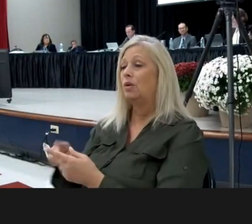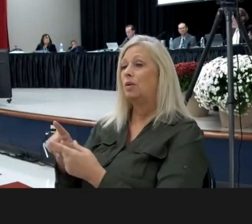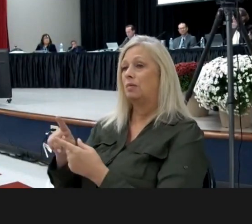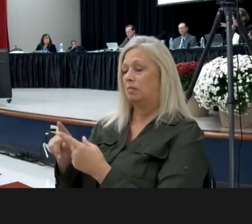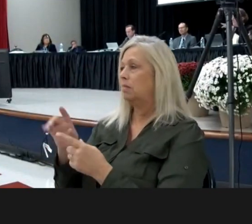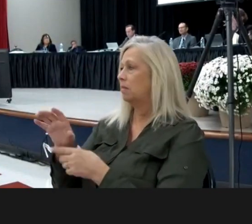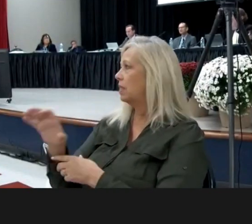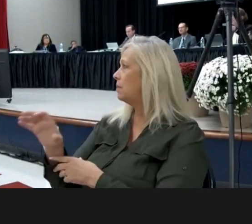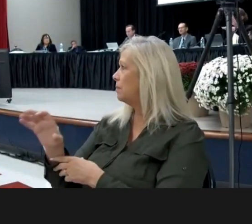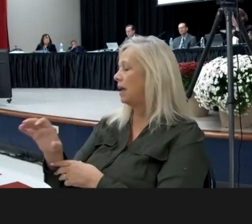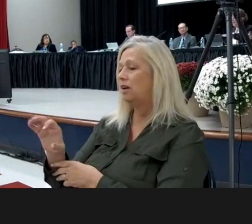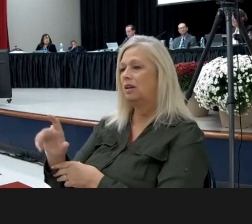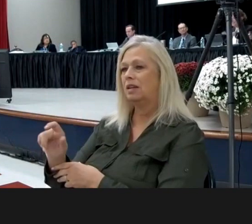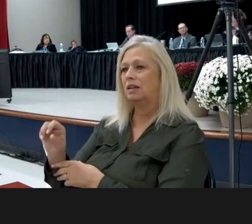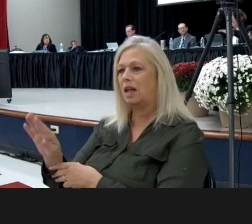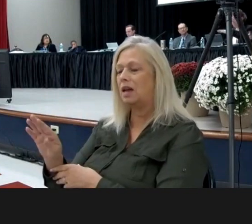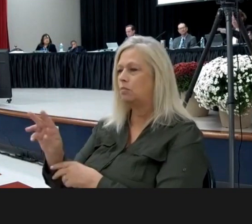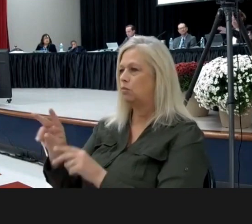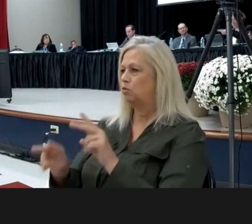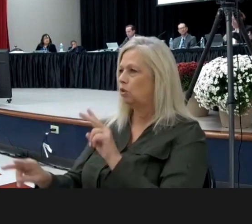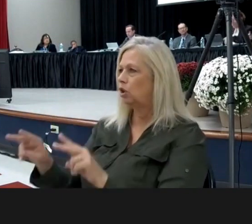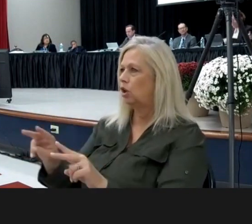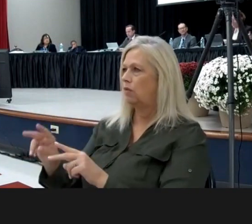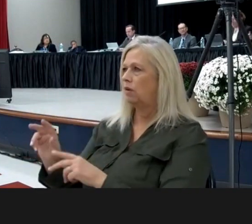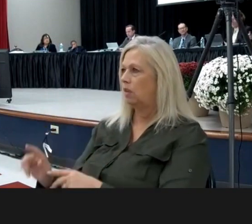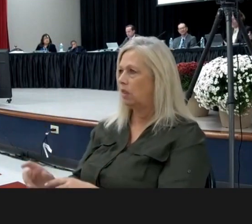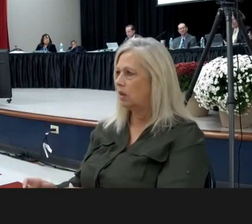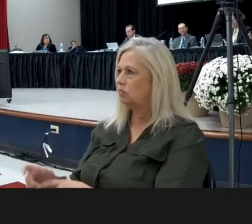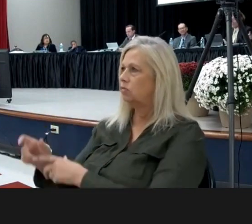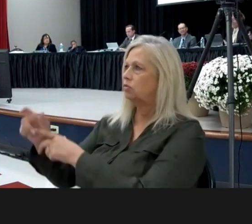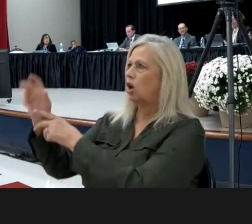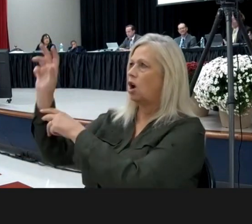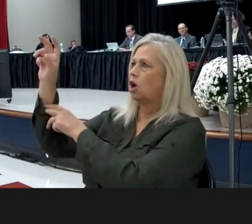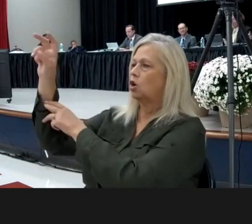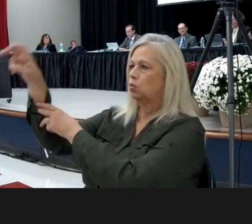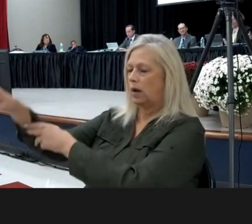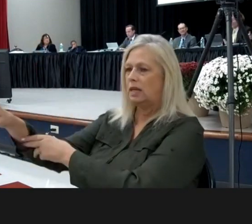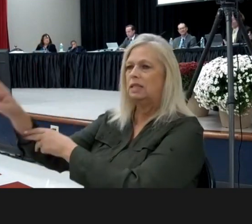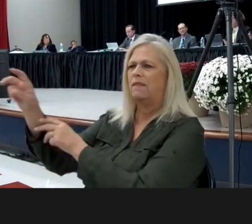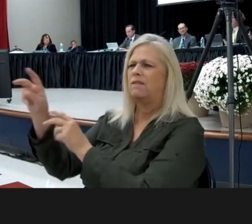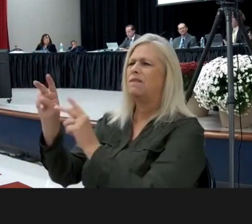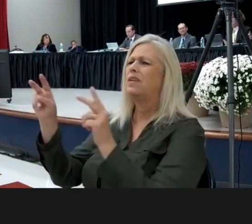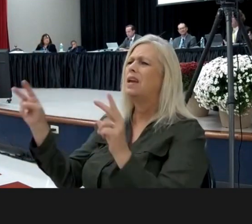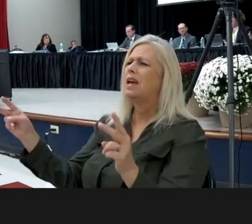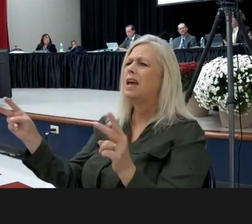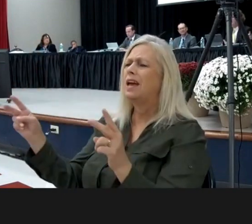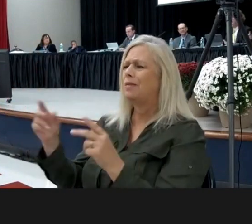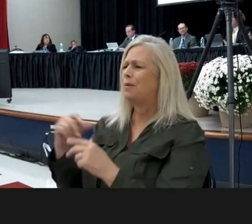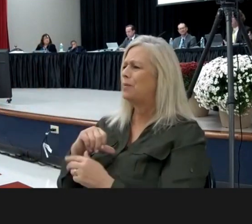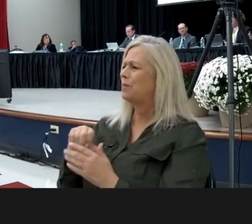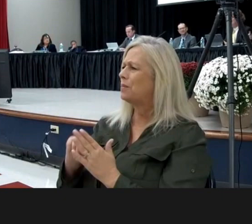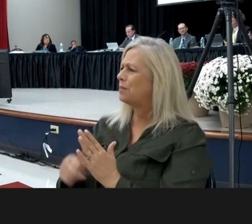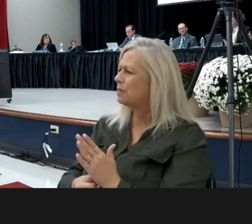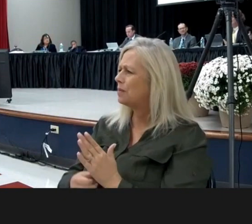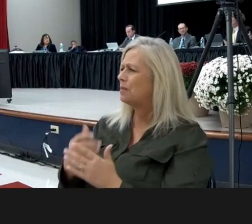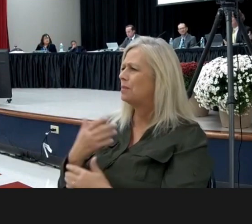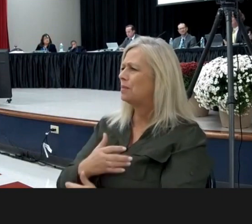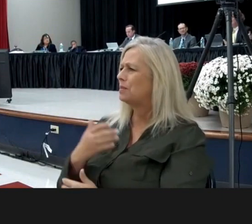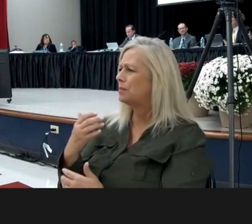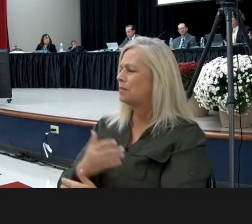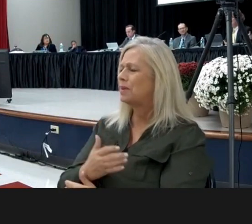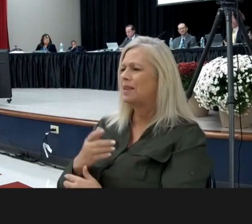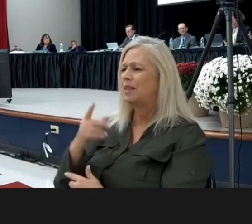looking over the cranes and everything going on down there, and just very impressive that this is actually the dreams coming true